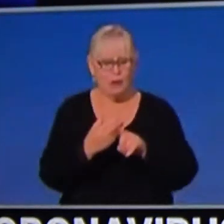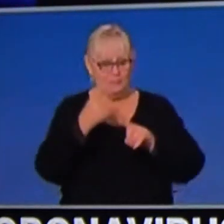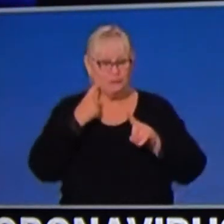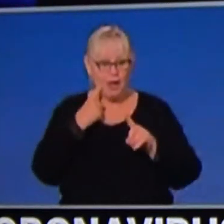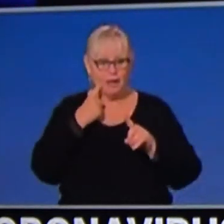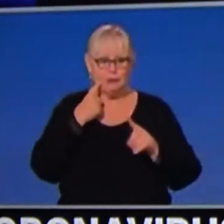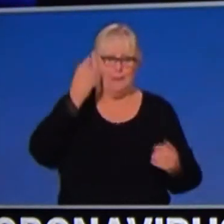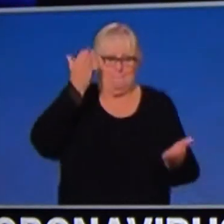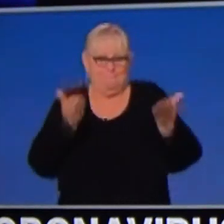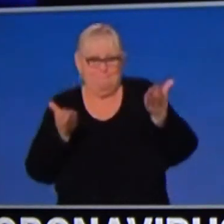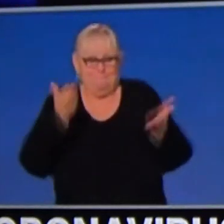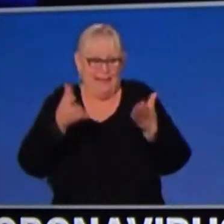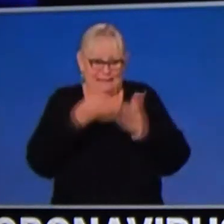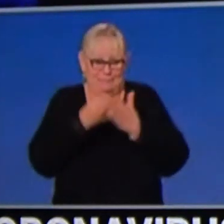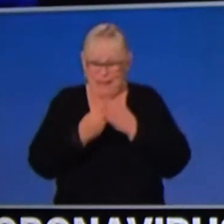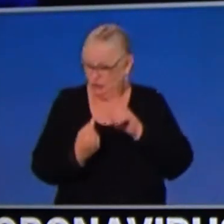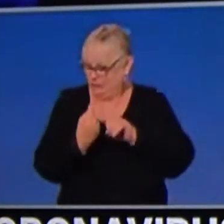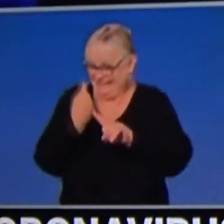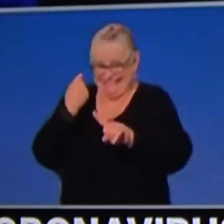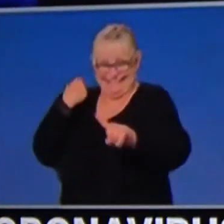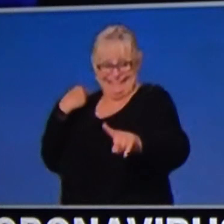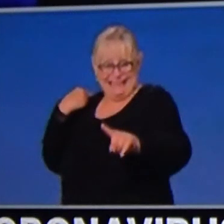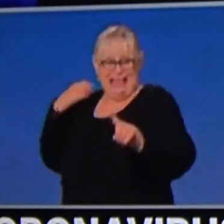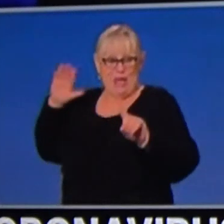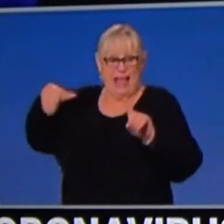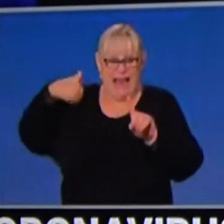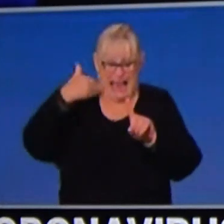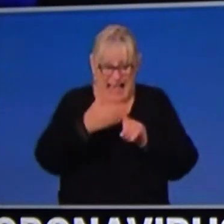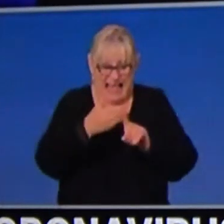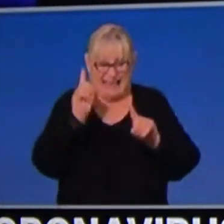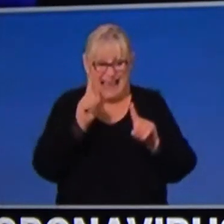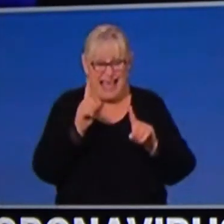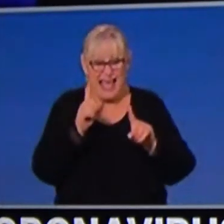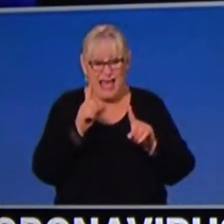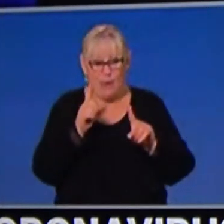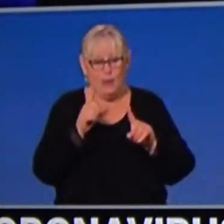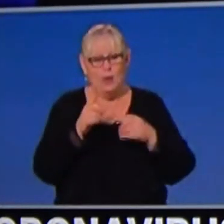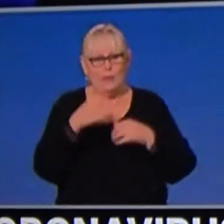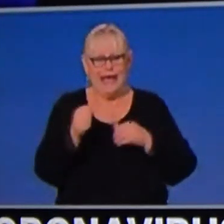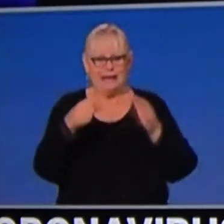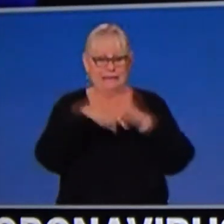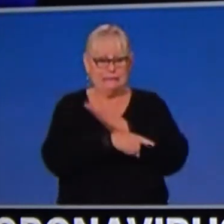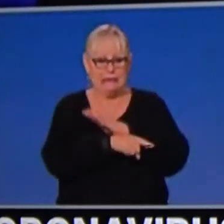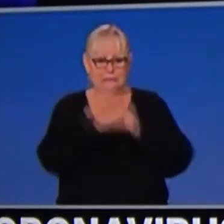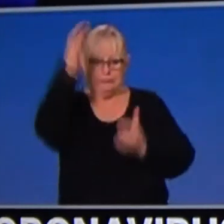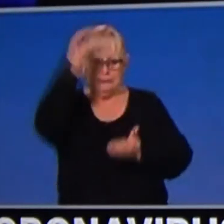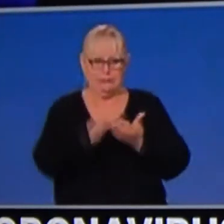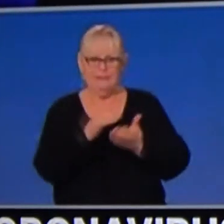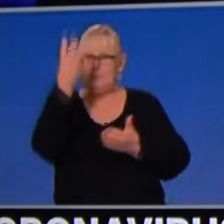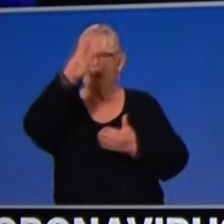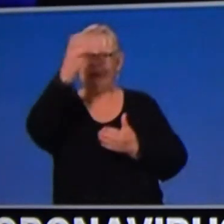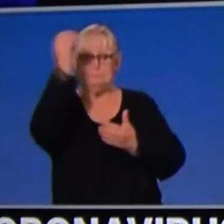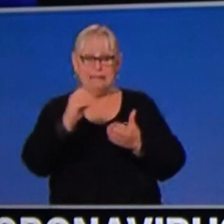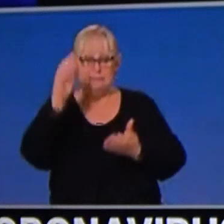into balance, and a growth in debt reduced from 30% to zero in the space of that